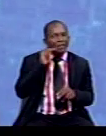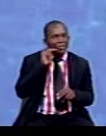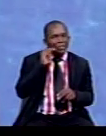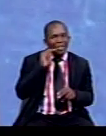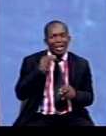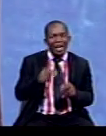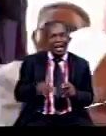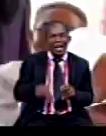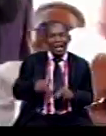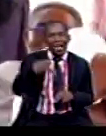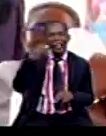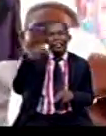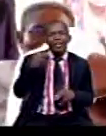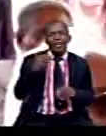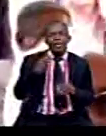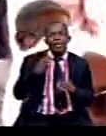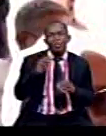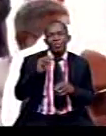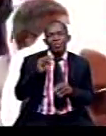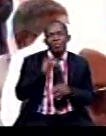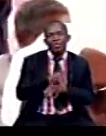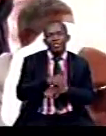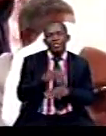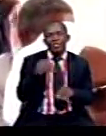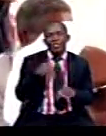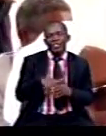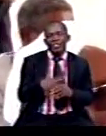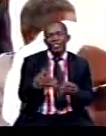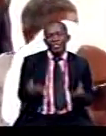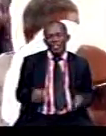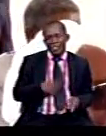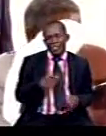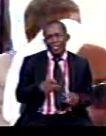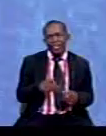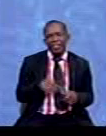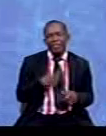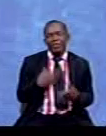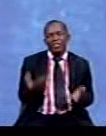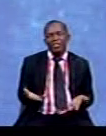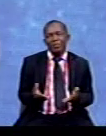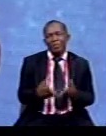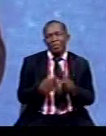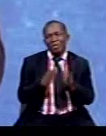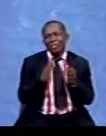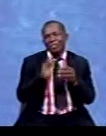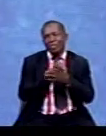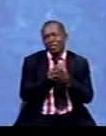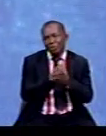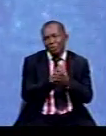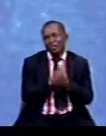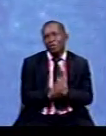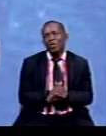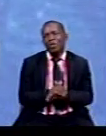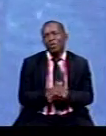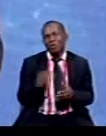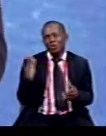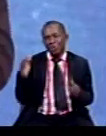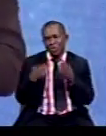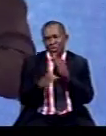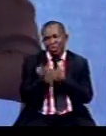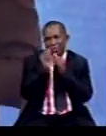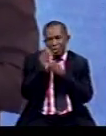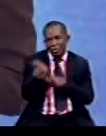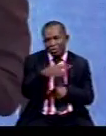her presence. God bless you, madam. God bless you. God bless you. God bless you. We also cannot miss